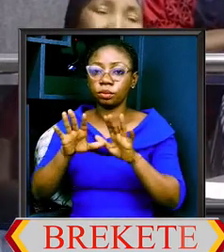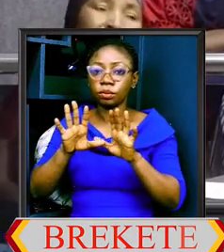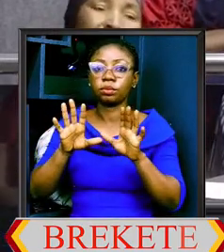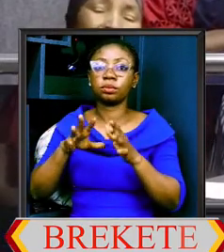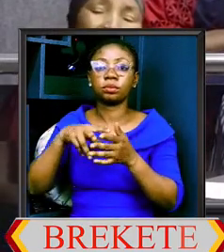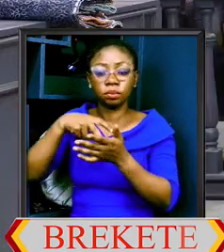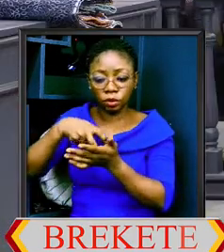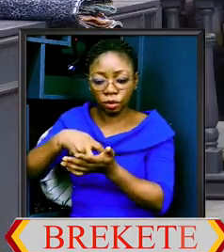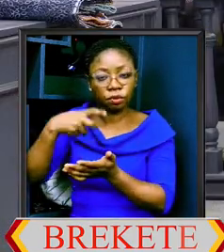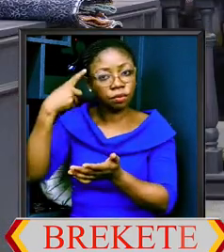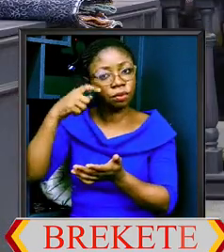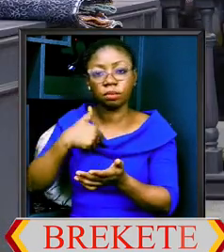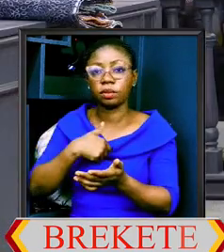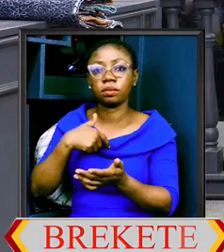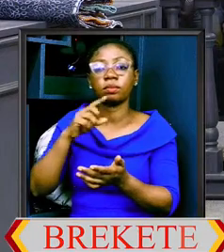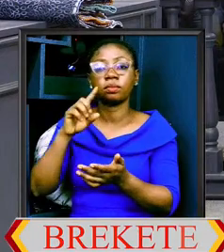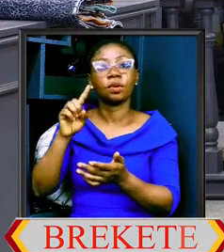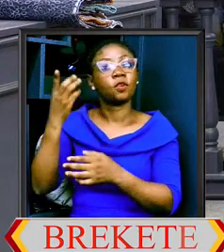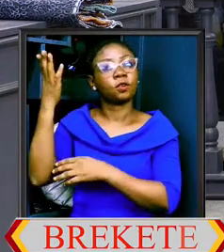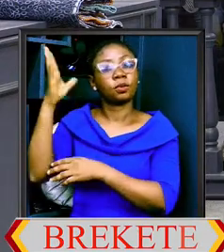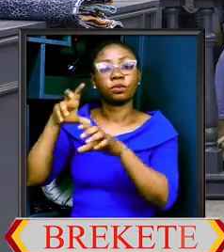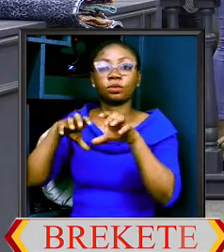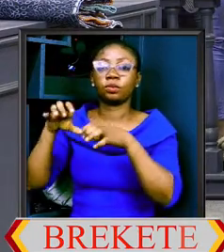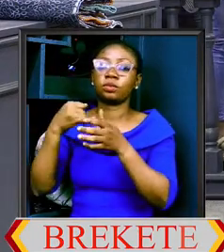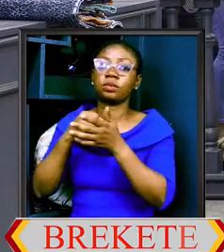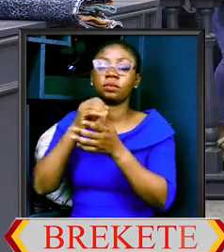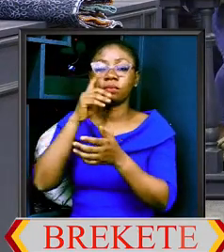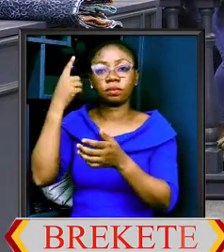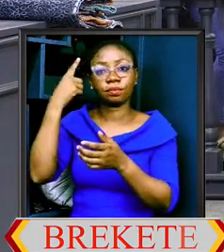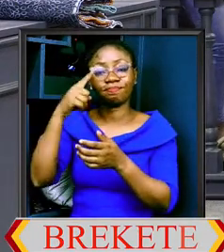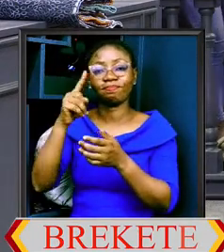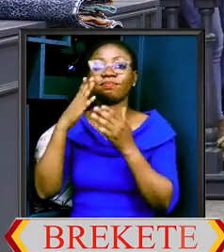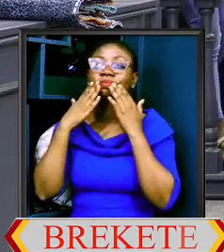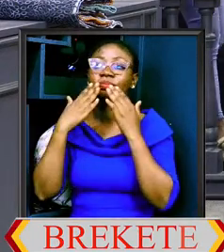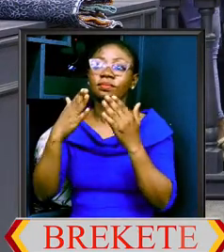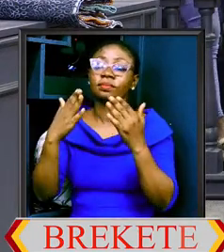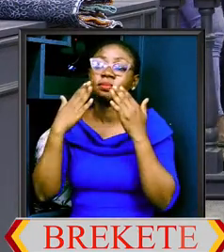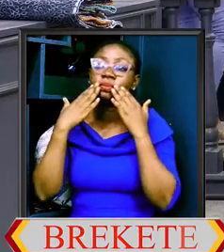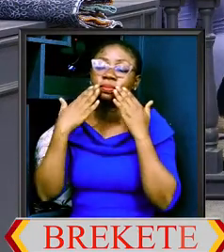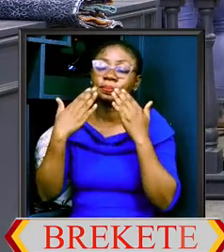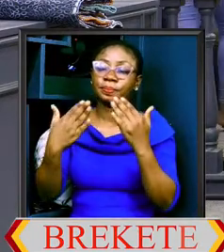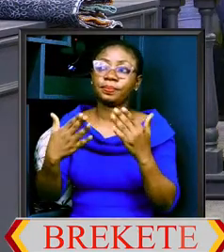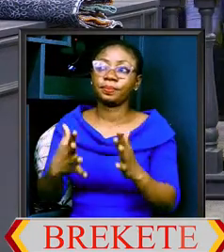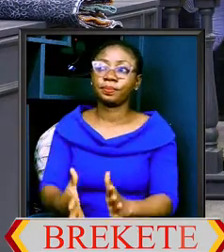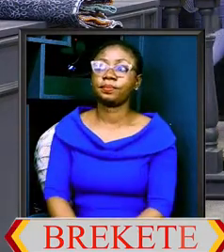God deserves you that. Thank you so much. Thank you so much.